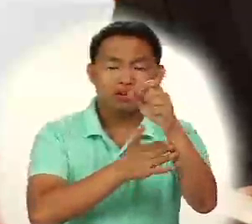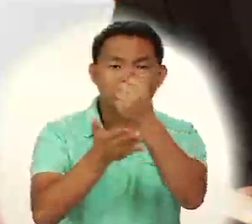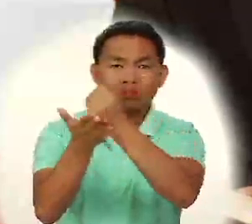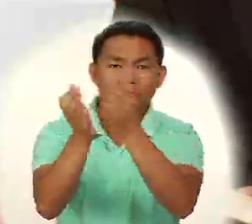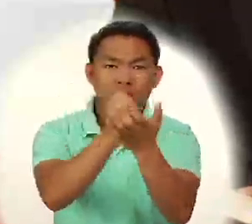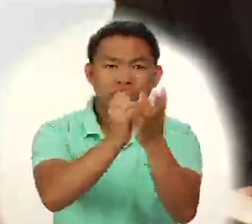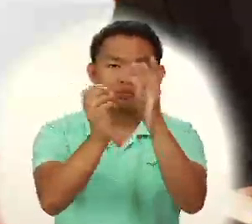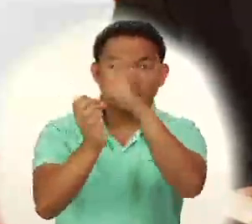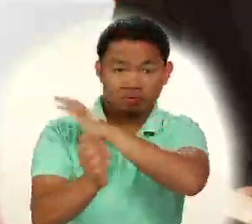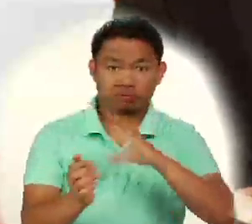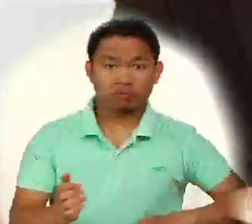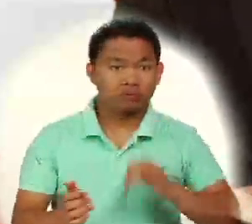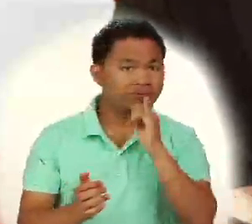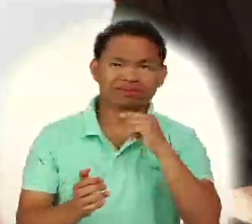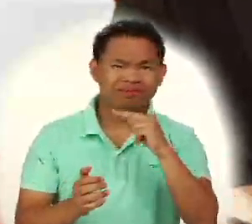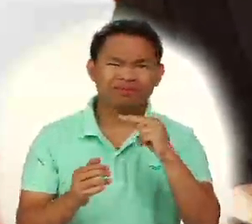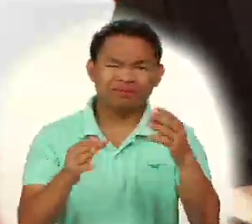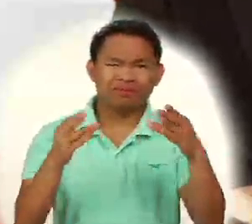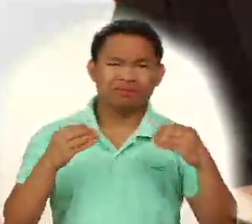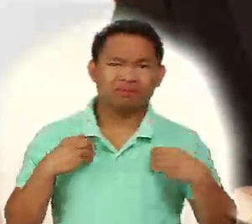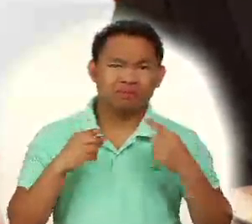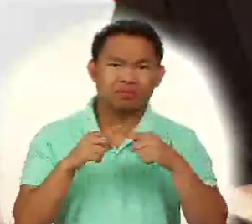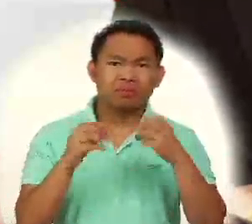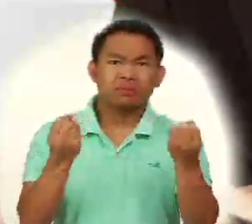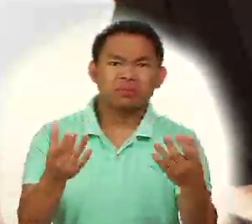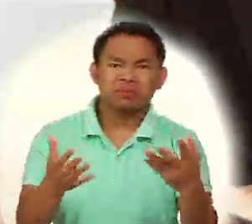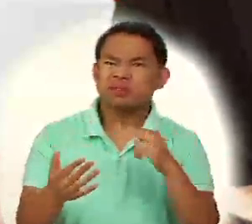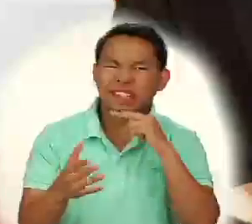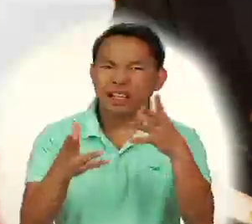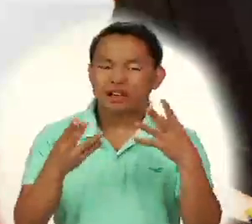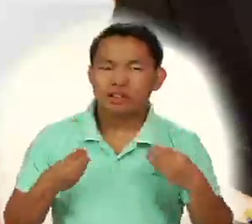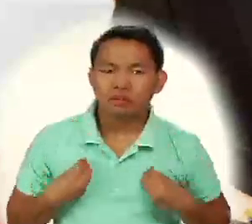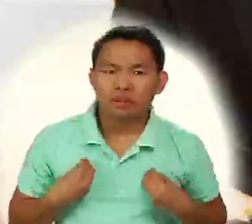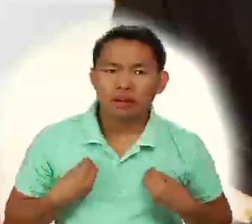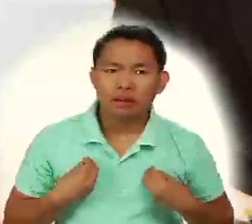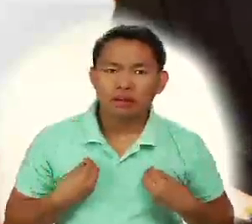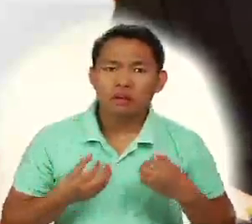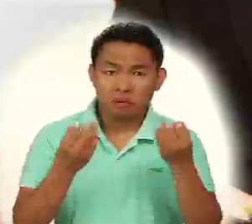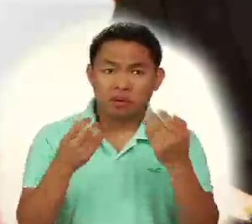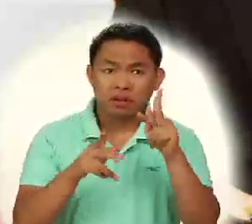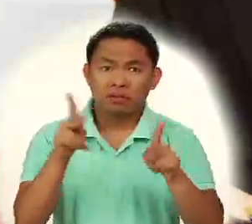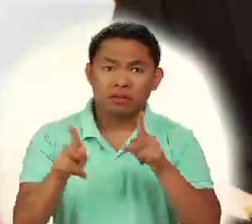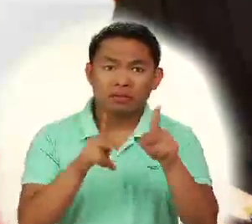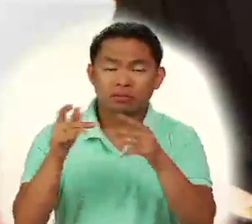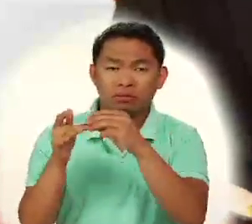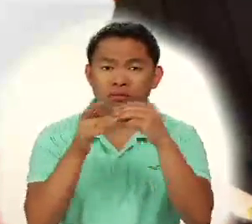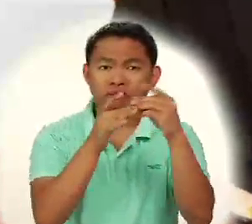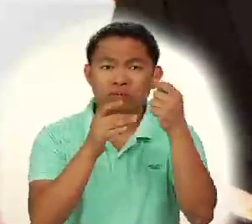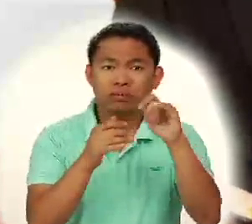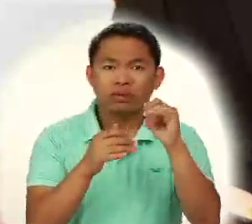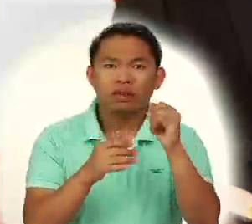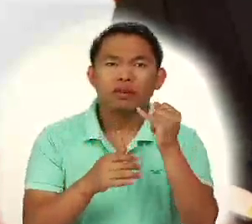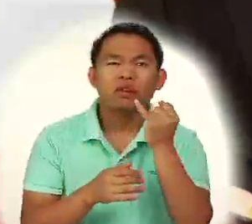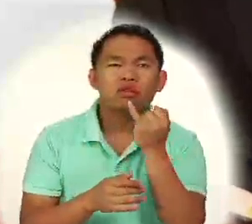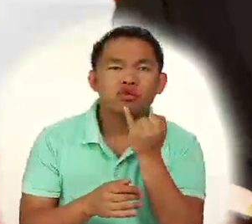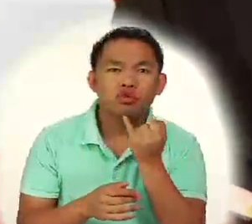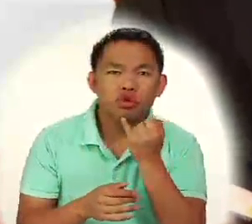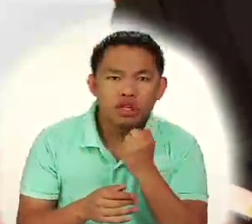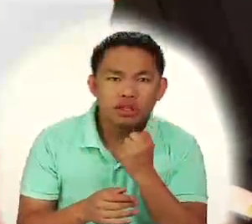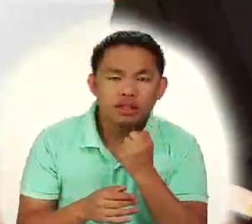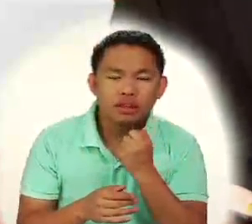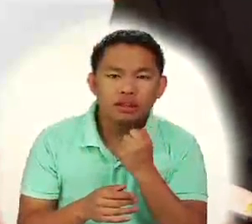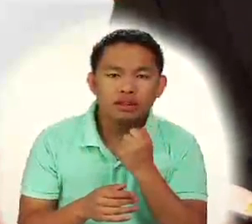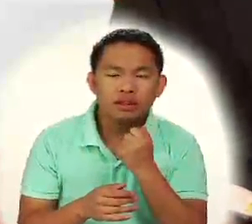crucified Christ is not acceptable to many. Many people, especially the Jewish